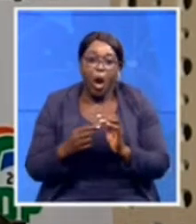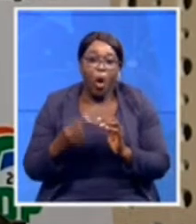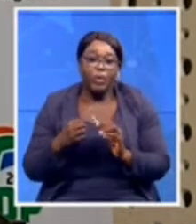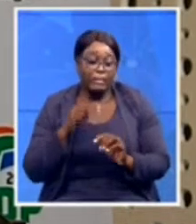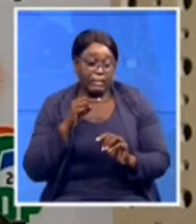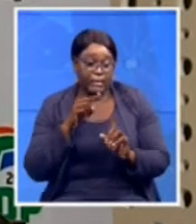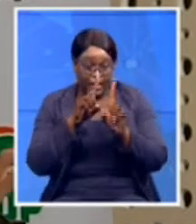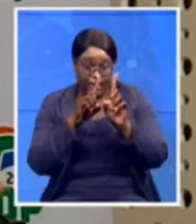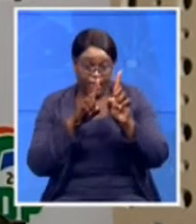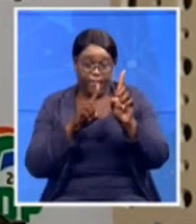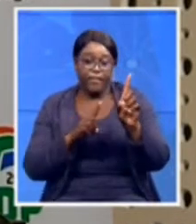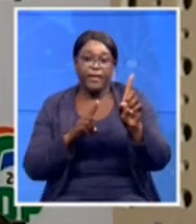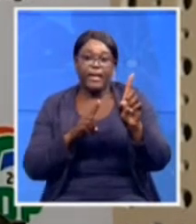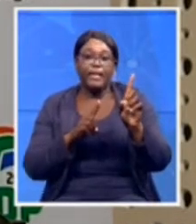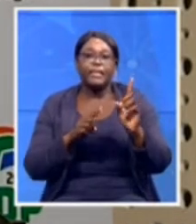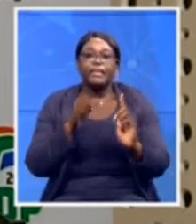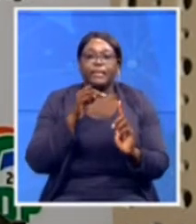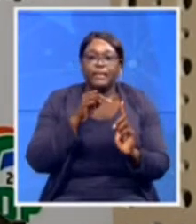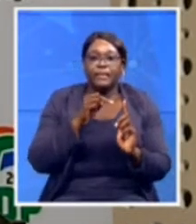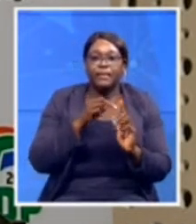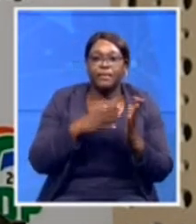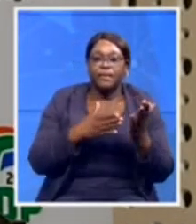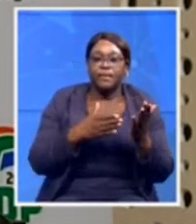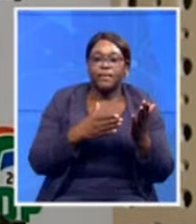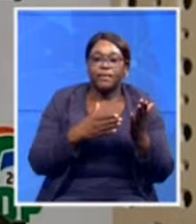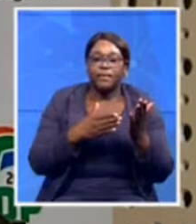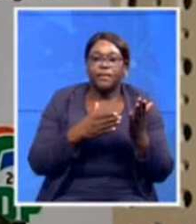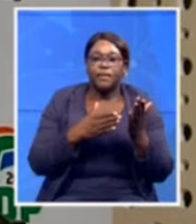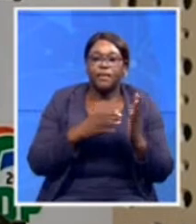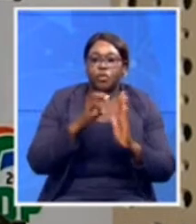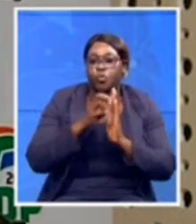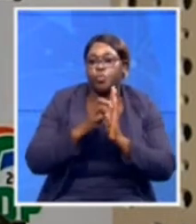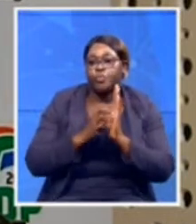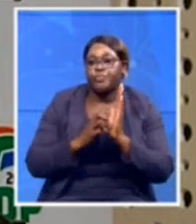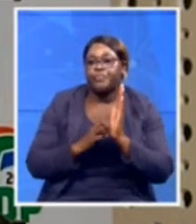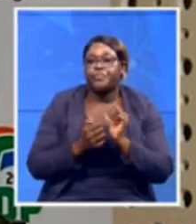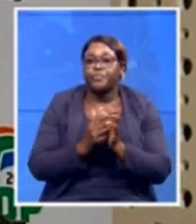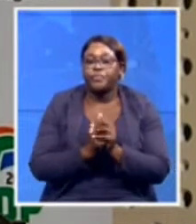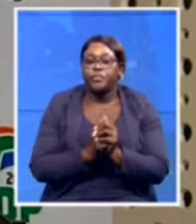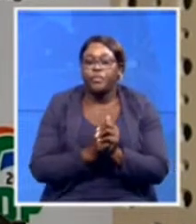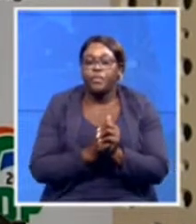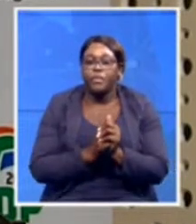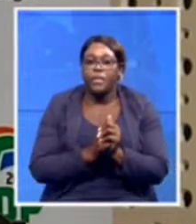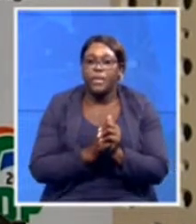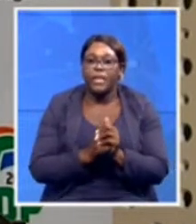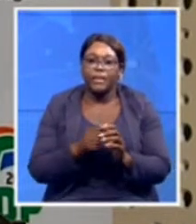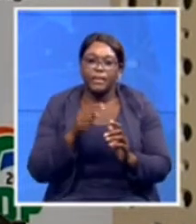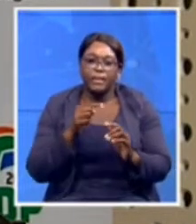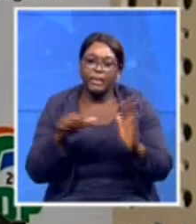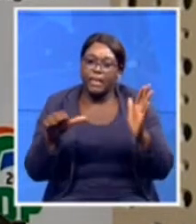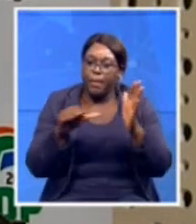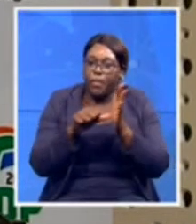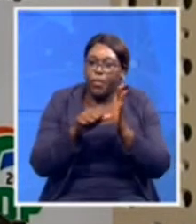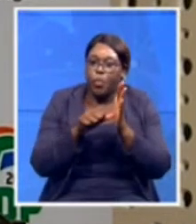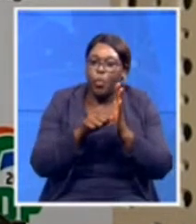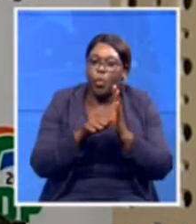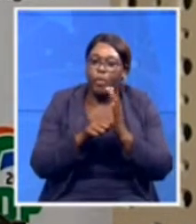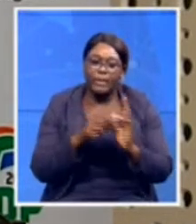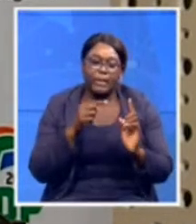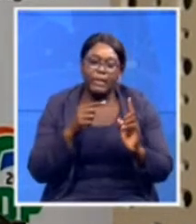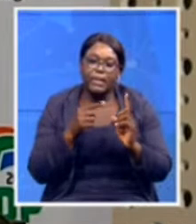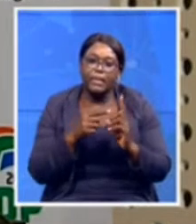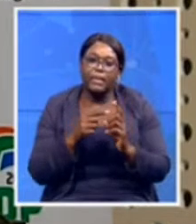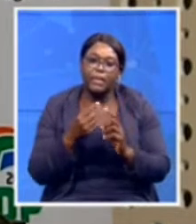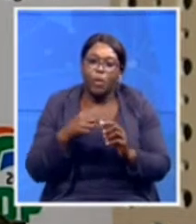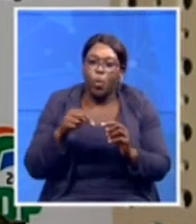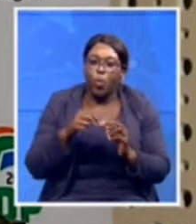actually a legislative requirement, and I think that's an emphasis point that we wanted to highlight. Now, Chairperson has also alluded to some of the